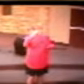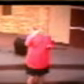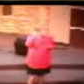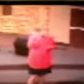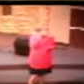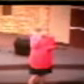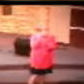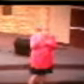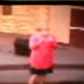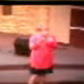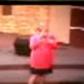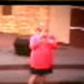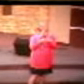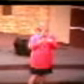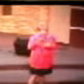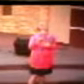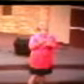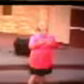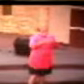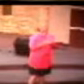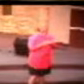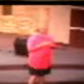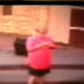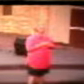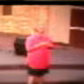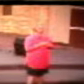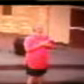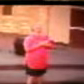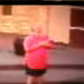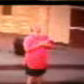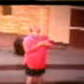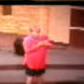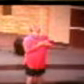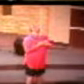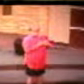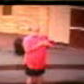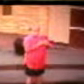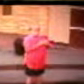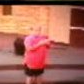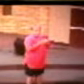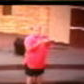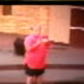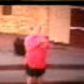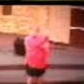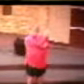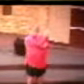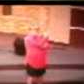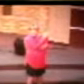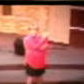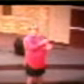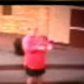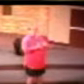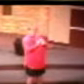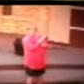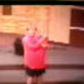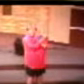but there are live oaks there, and in West Texas, that's rare. It's beautiful.